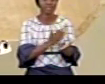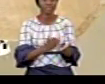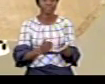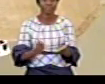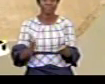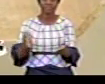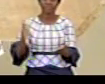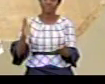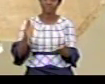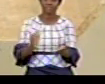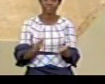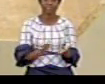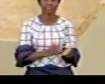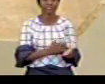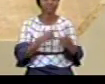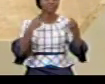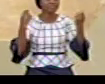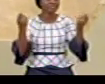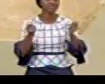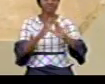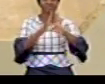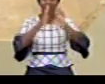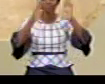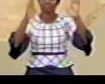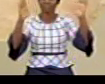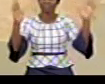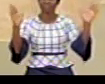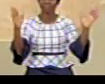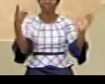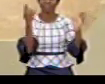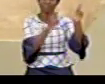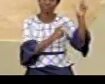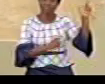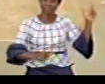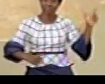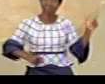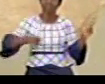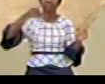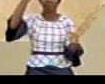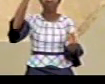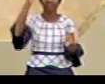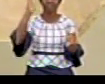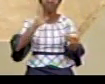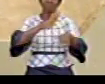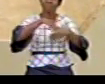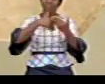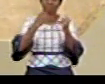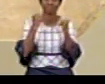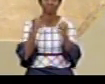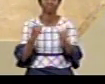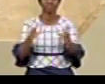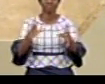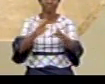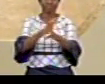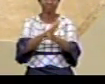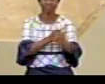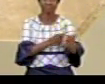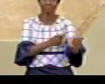hallelujah. Hallelujah for the Lord God omnipotent reigneth.